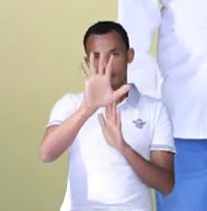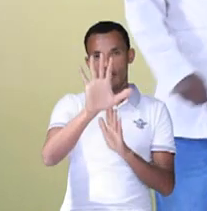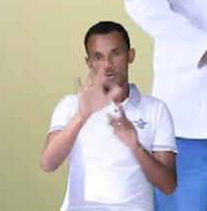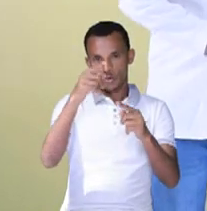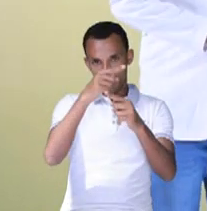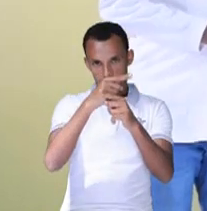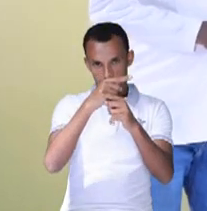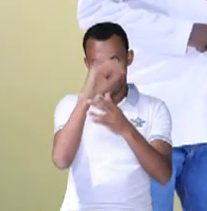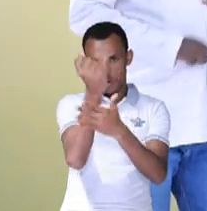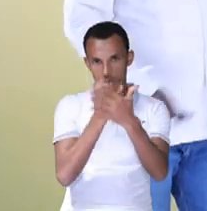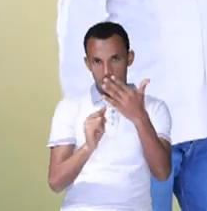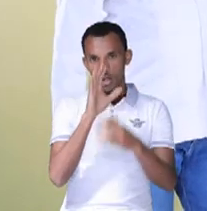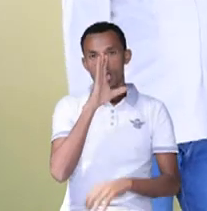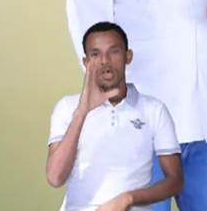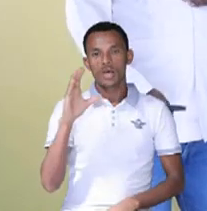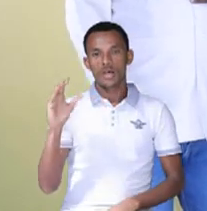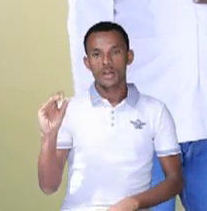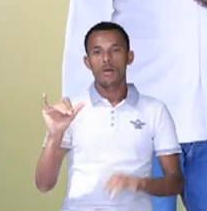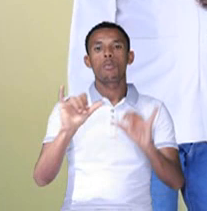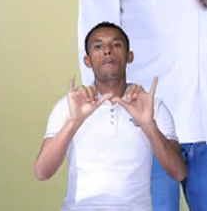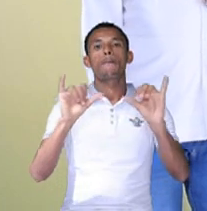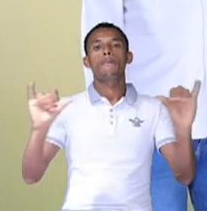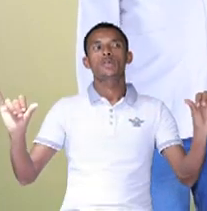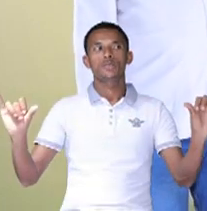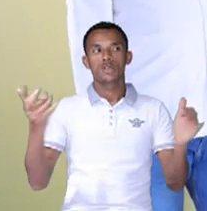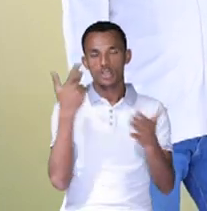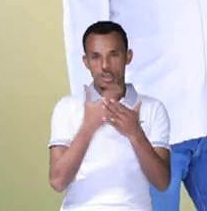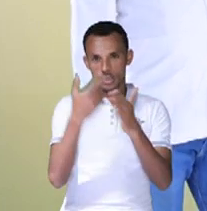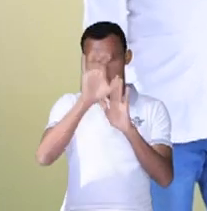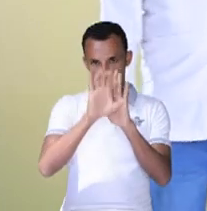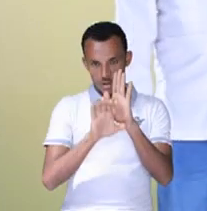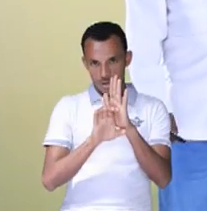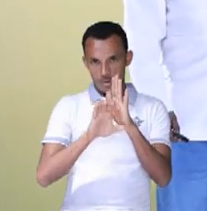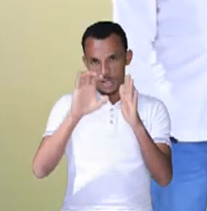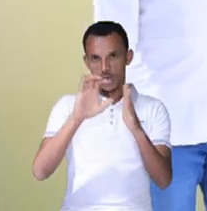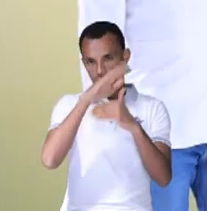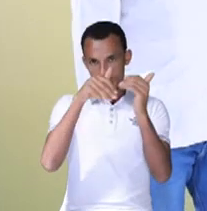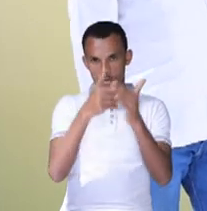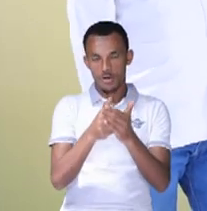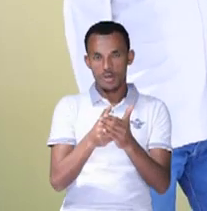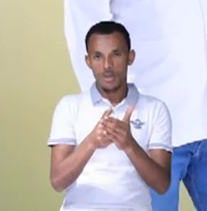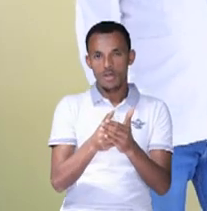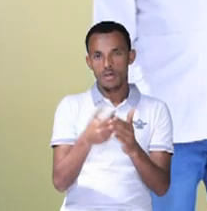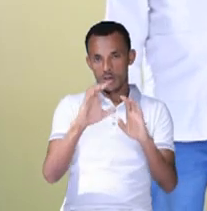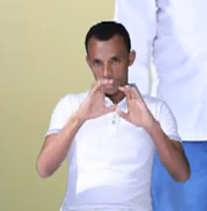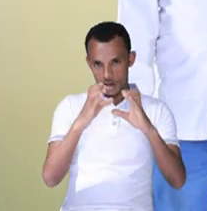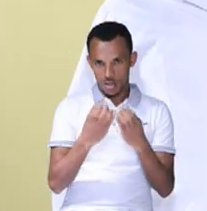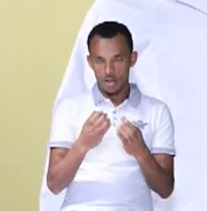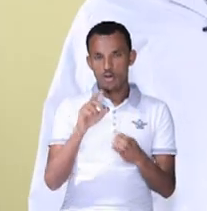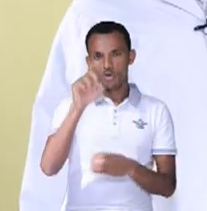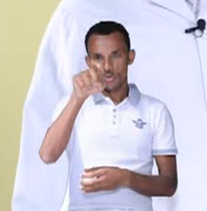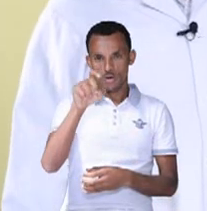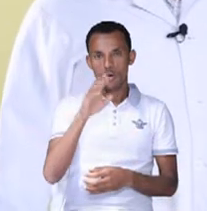geometric figure and measurement. In this chapter summary session, you